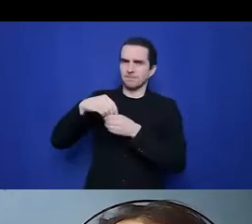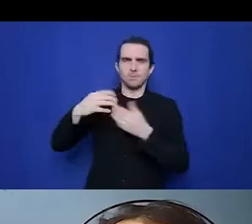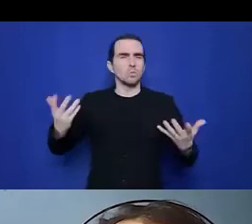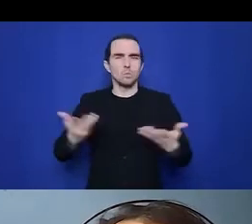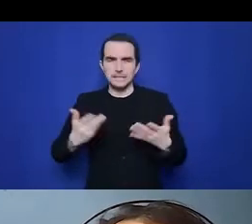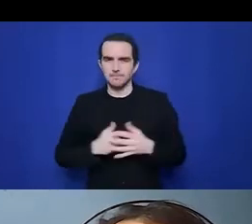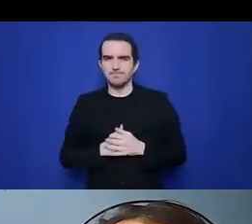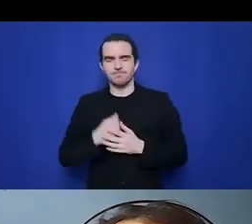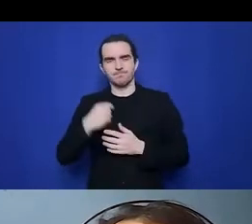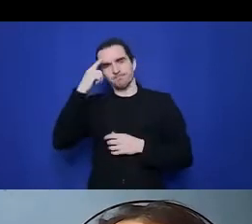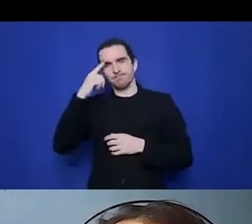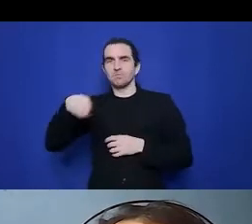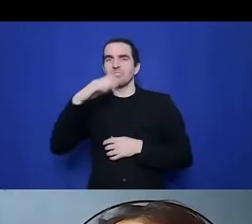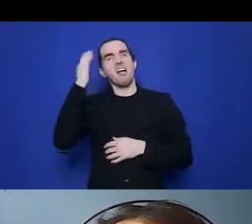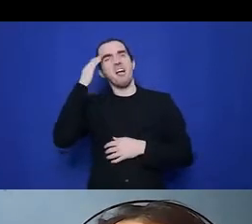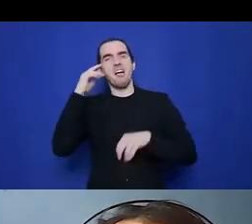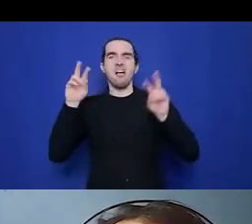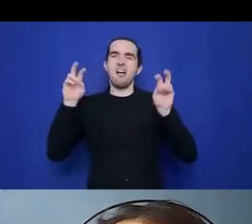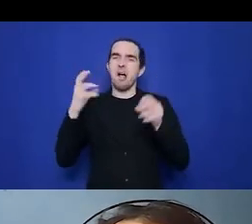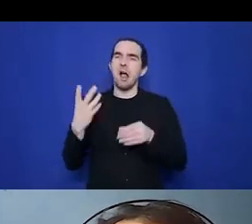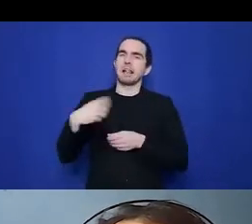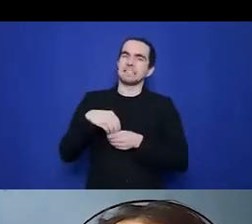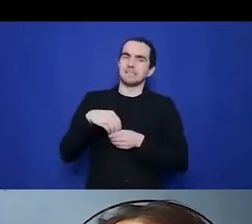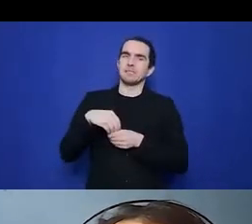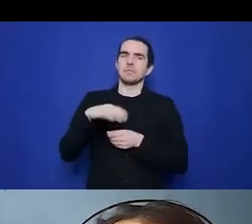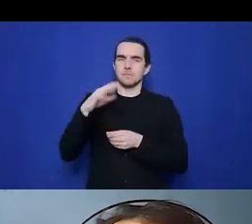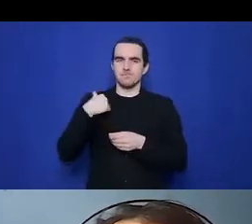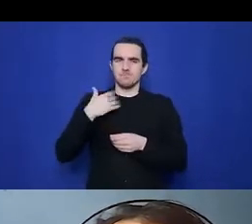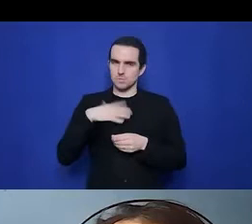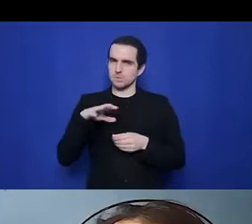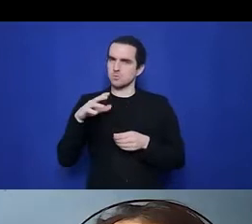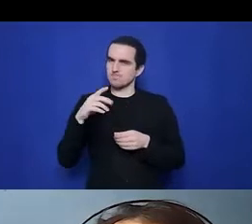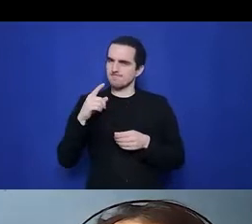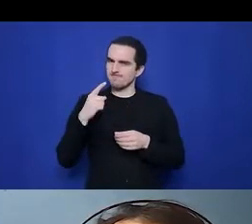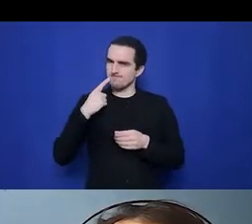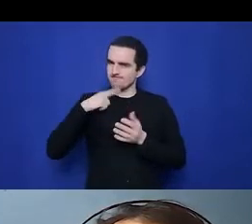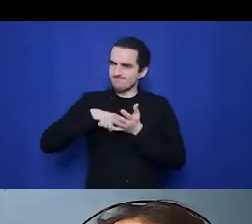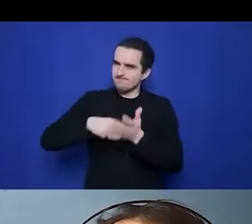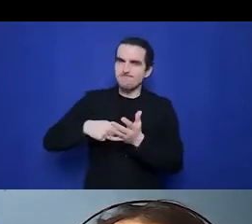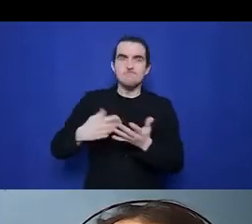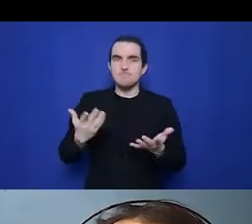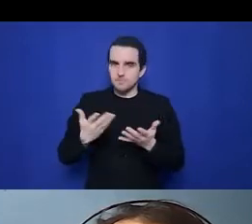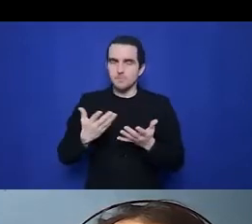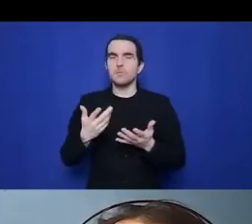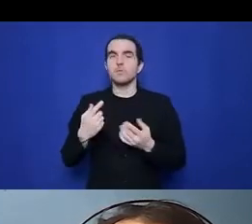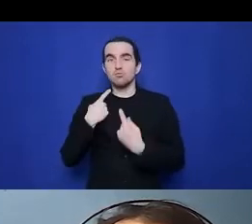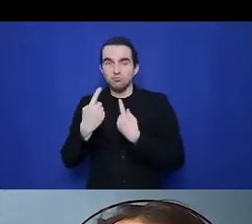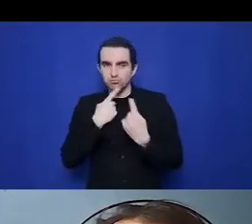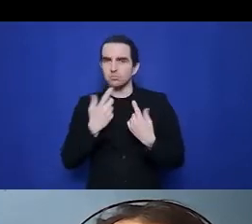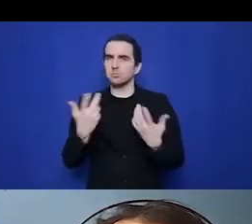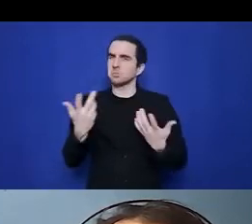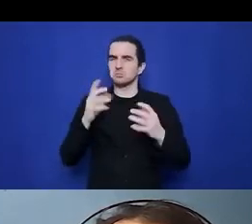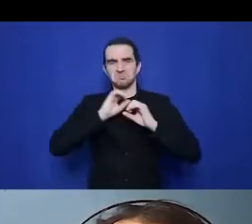does that look like? So you can go to the next slide. So here's a short definition of inclusion. Inclusion means